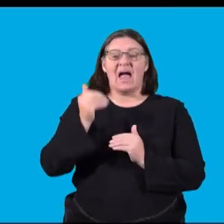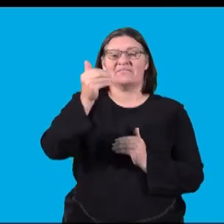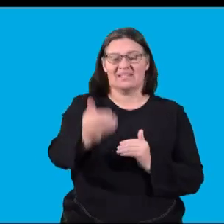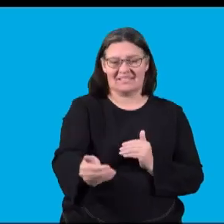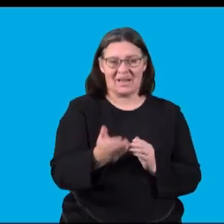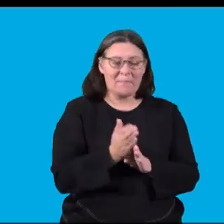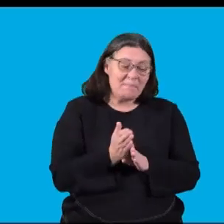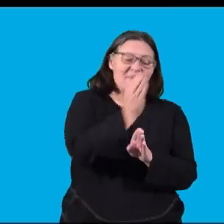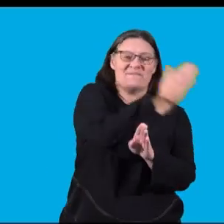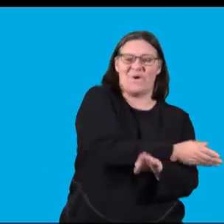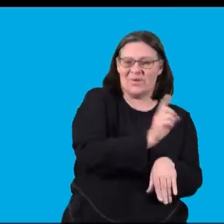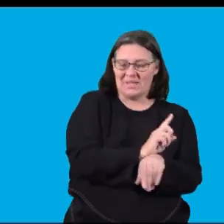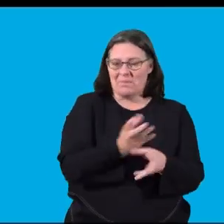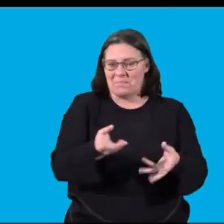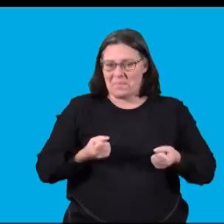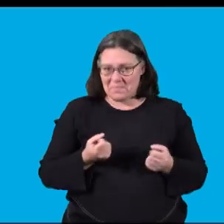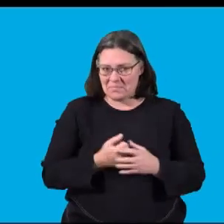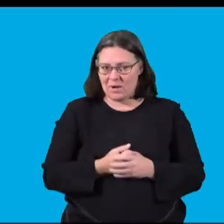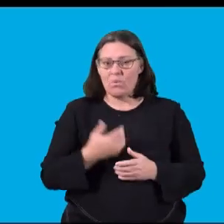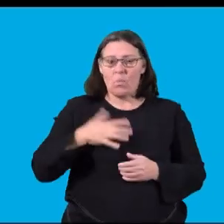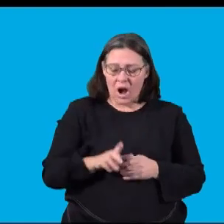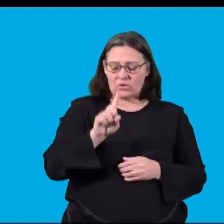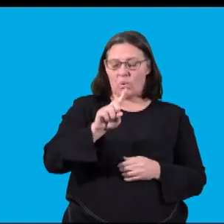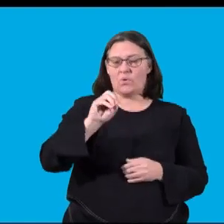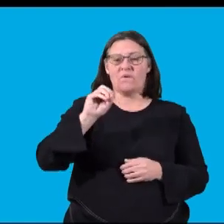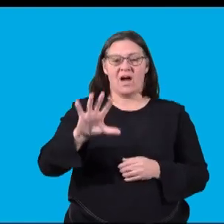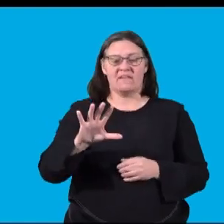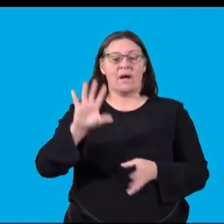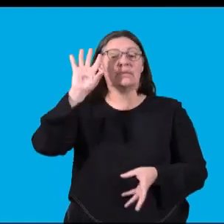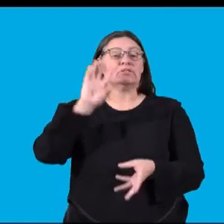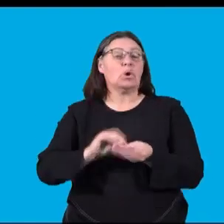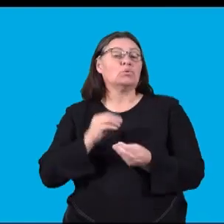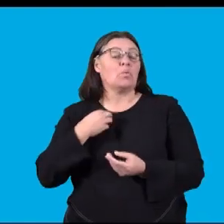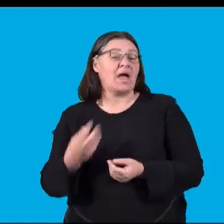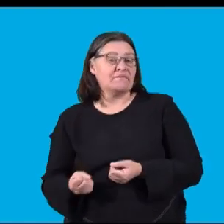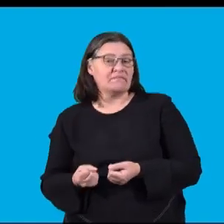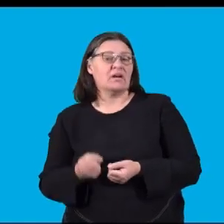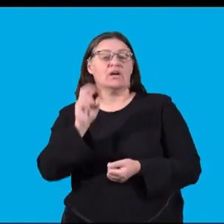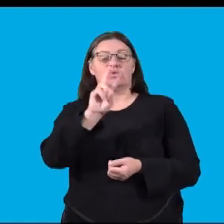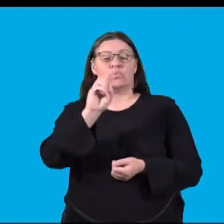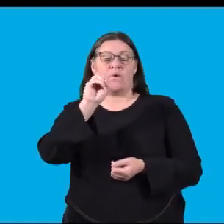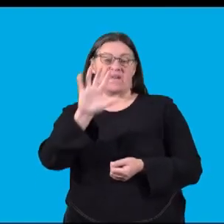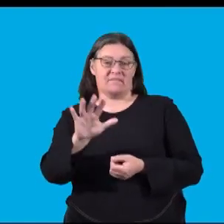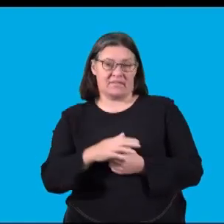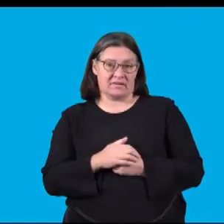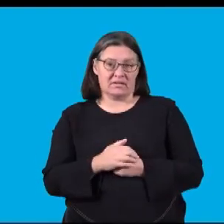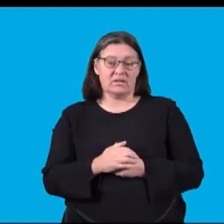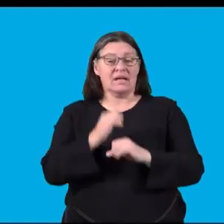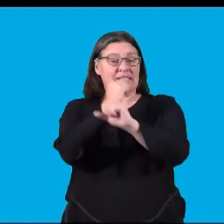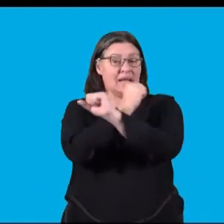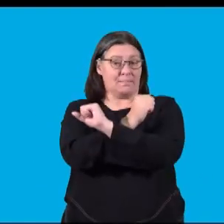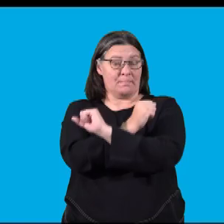in advance. So we want the 105. But the total we have is 205. Then